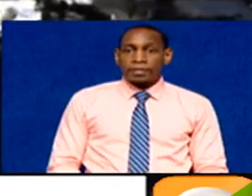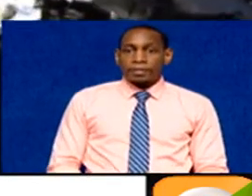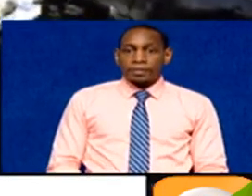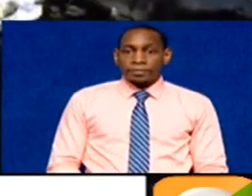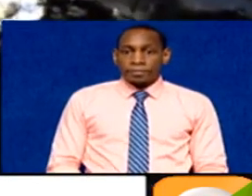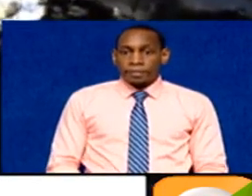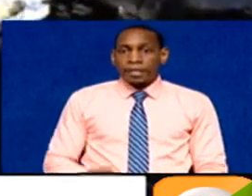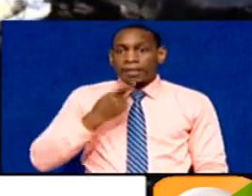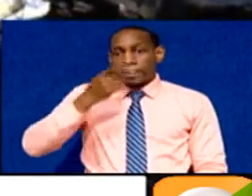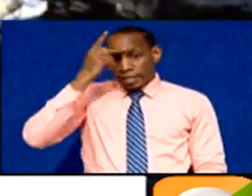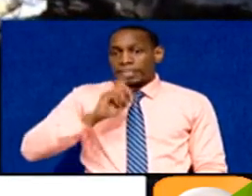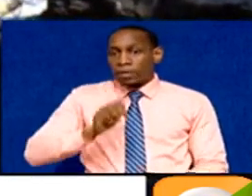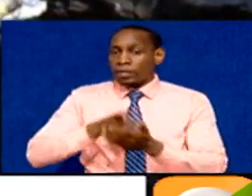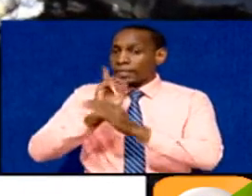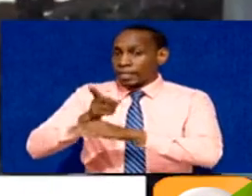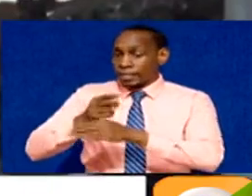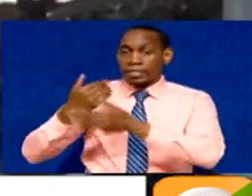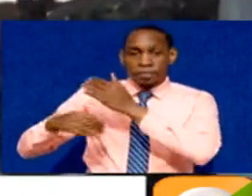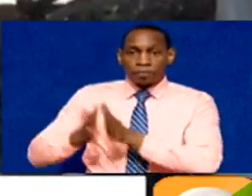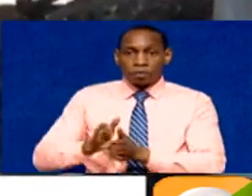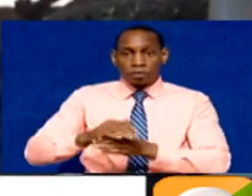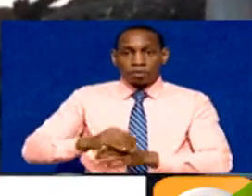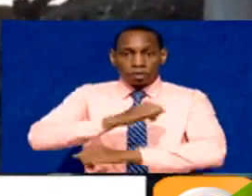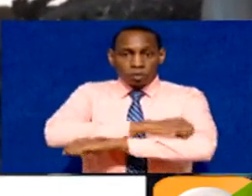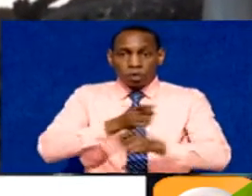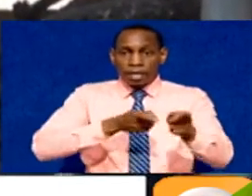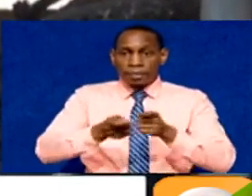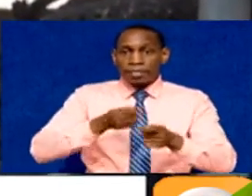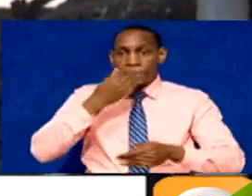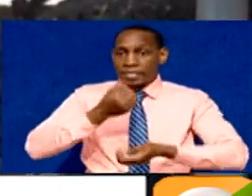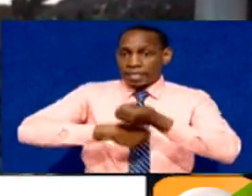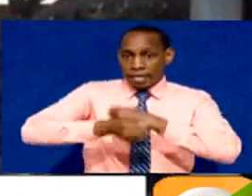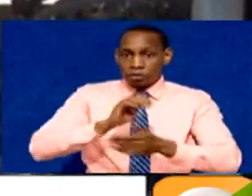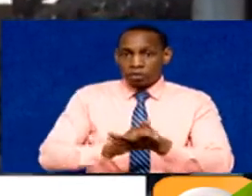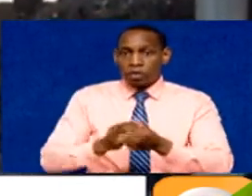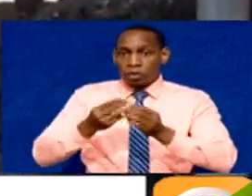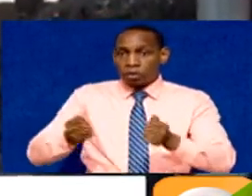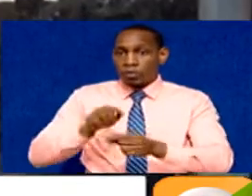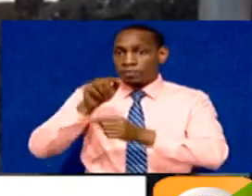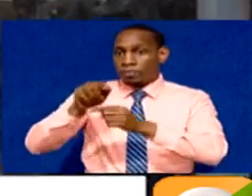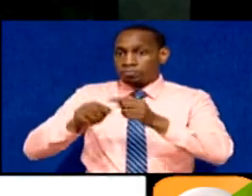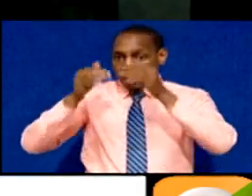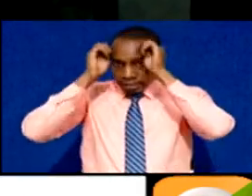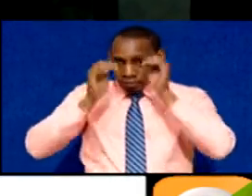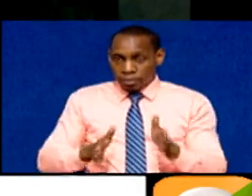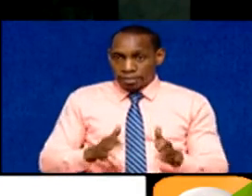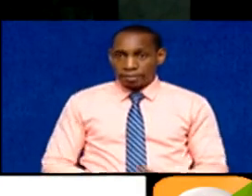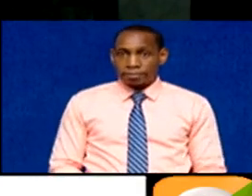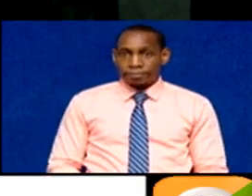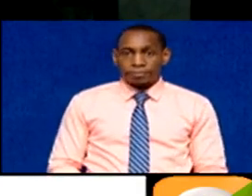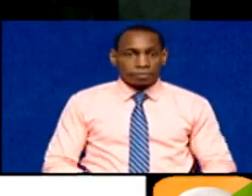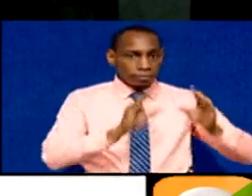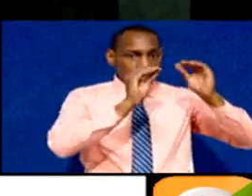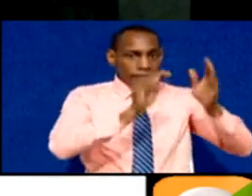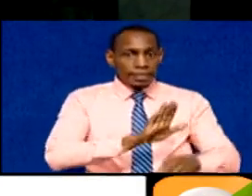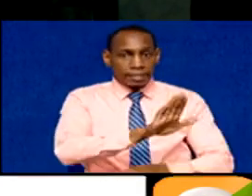says that despite the threat that there was, the school administration could have handled it better to avoid further retaliation from the students. The